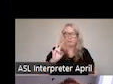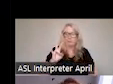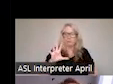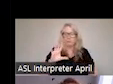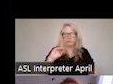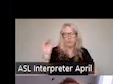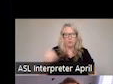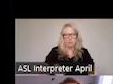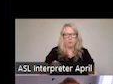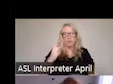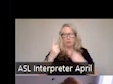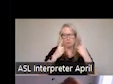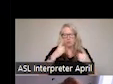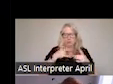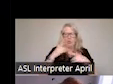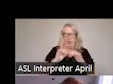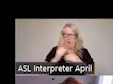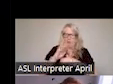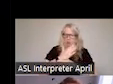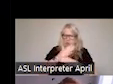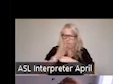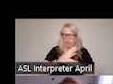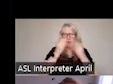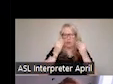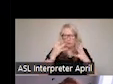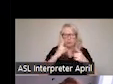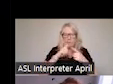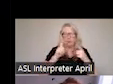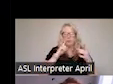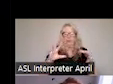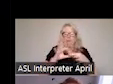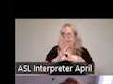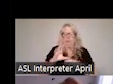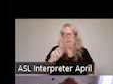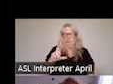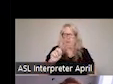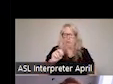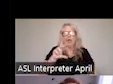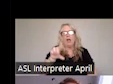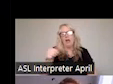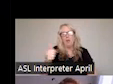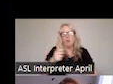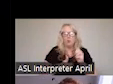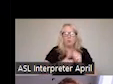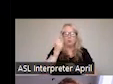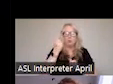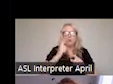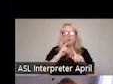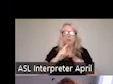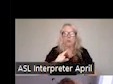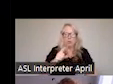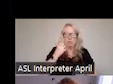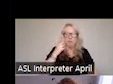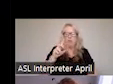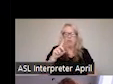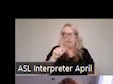75% were concerned about how to share information for linkages to care. Another majority of the respondents were concerned about data